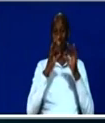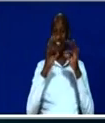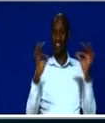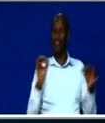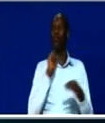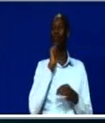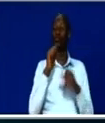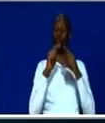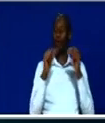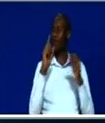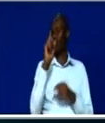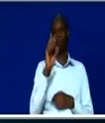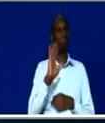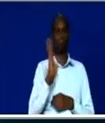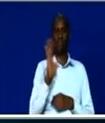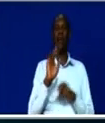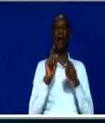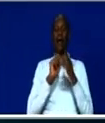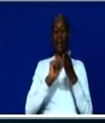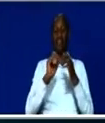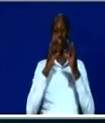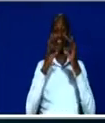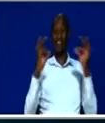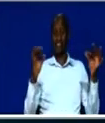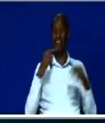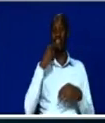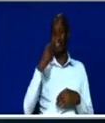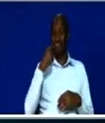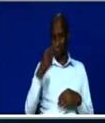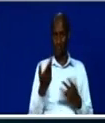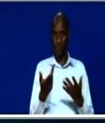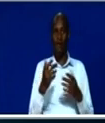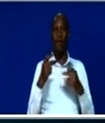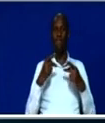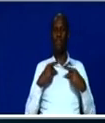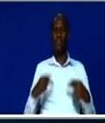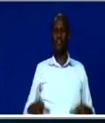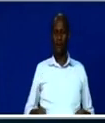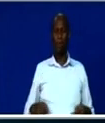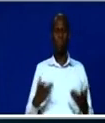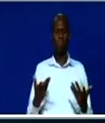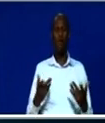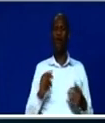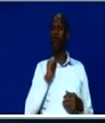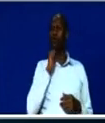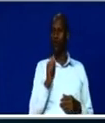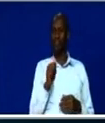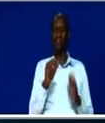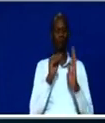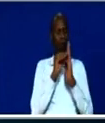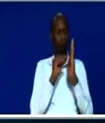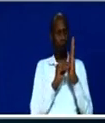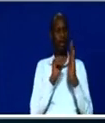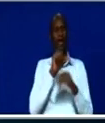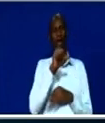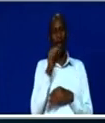not one word, to write as a sentence. Then secondly, physical, which means you are not supposed to put anything